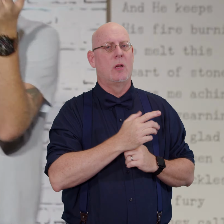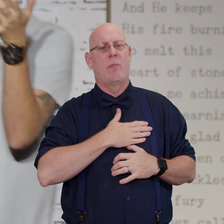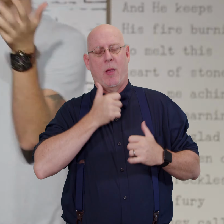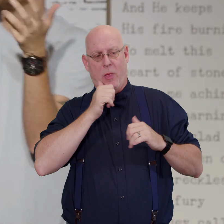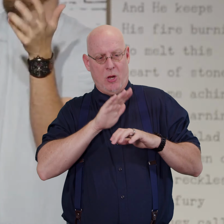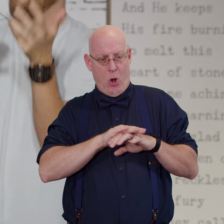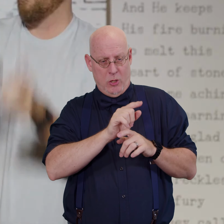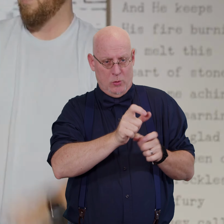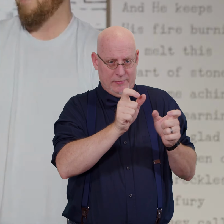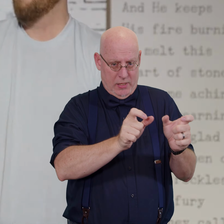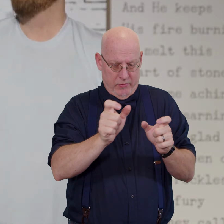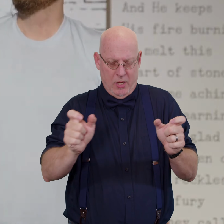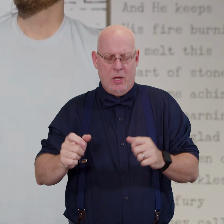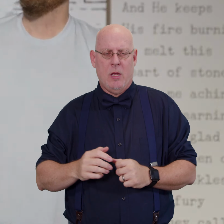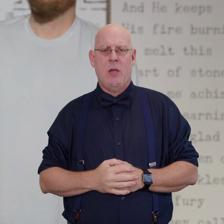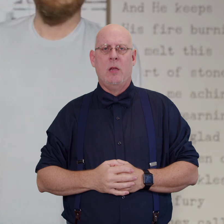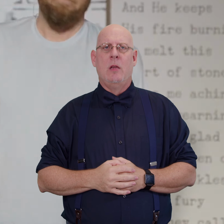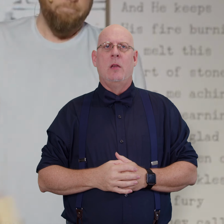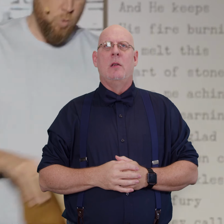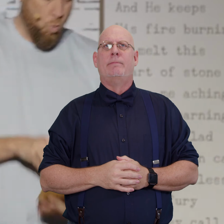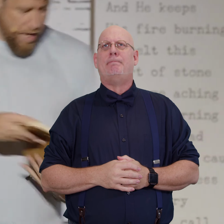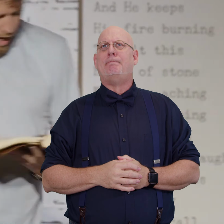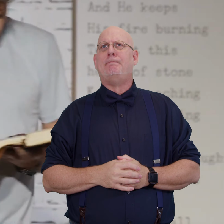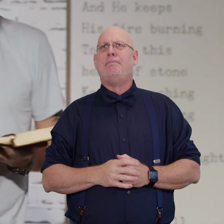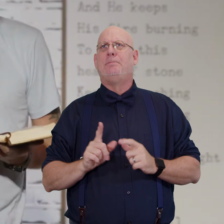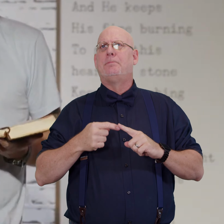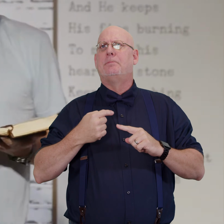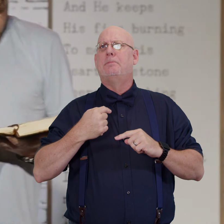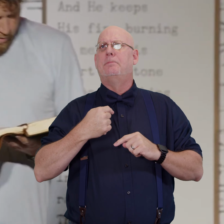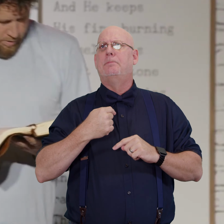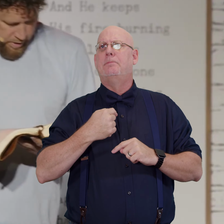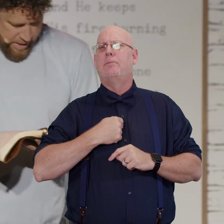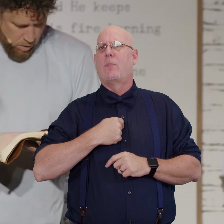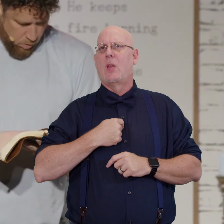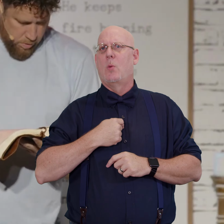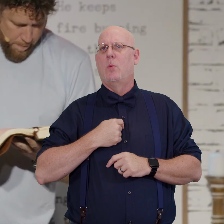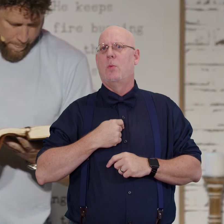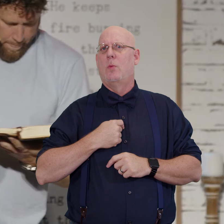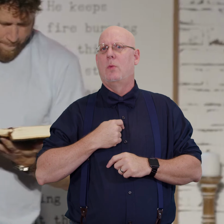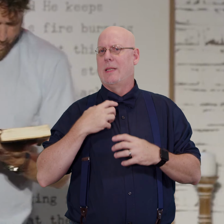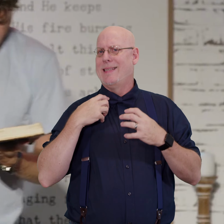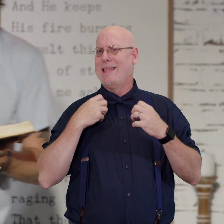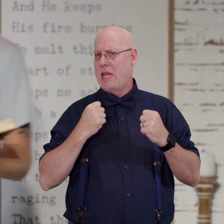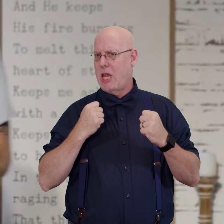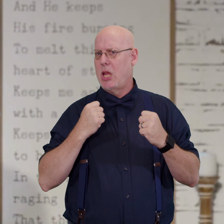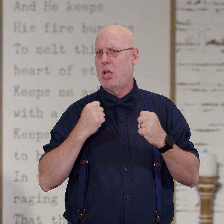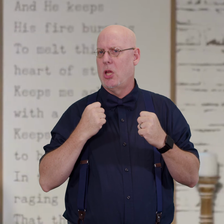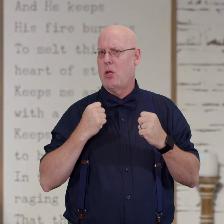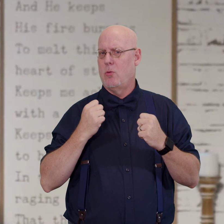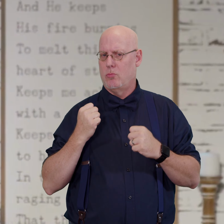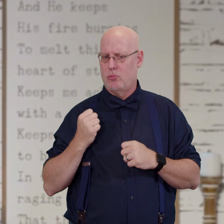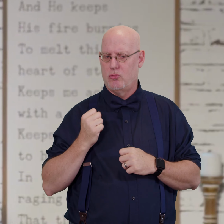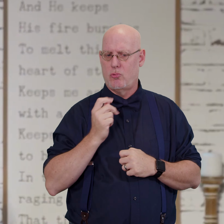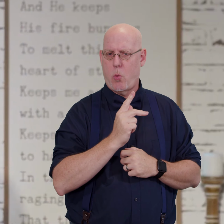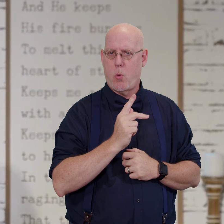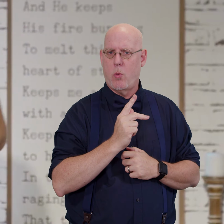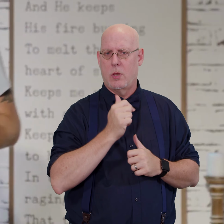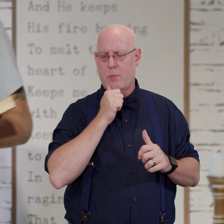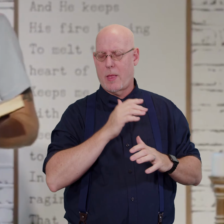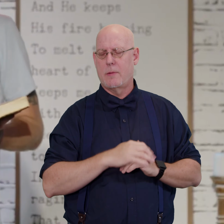blessing upon you individually. When I would heal, when I would restore the fortunes of my people.